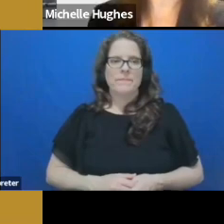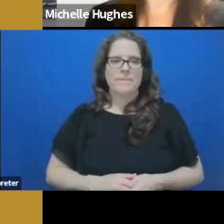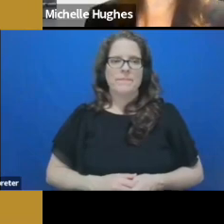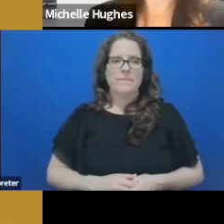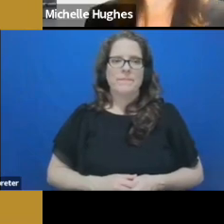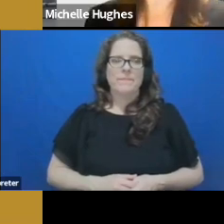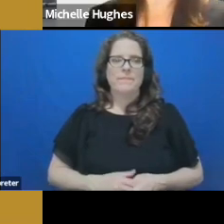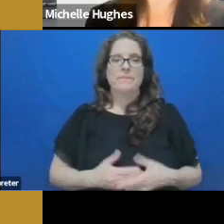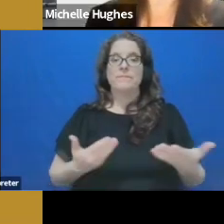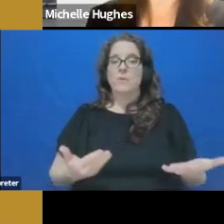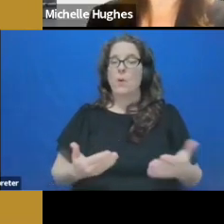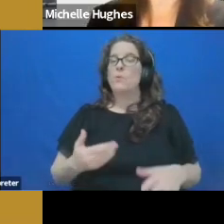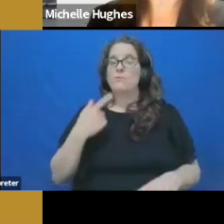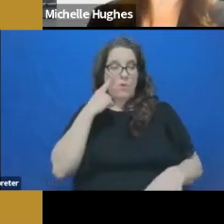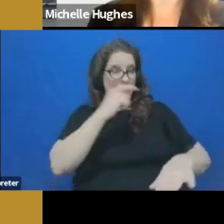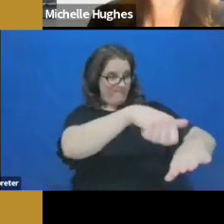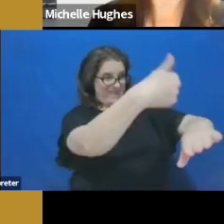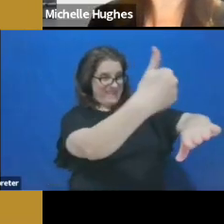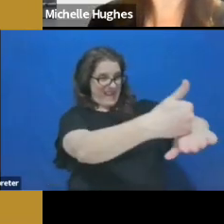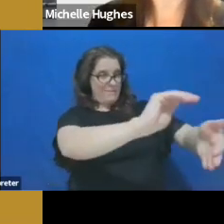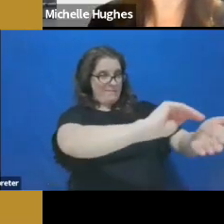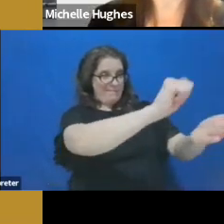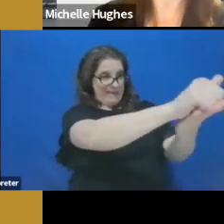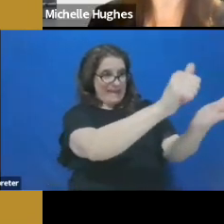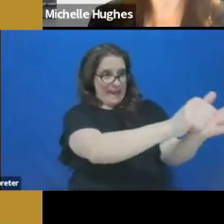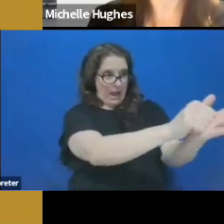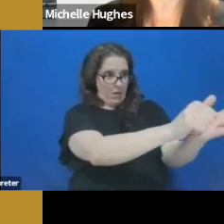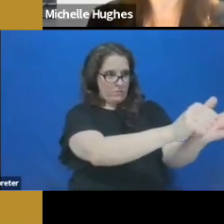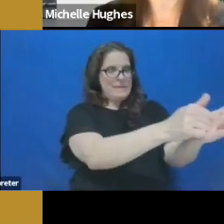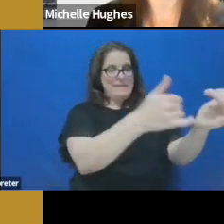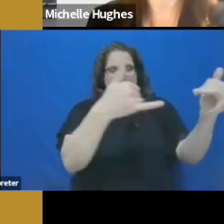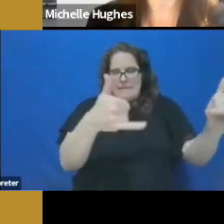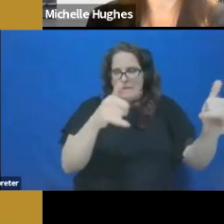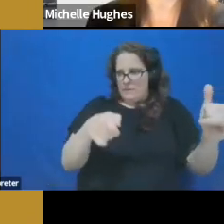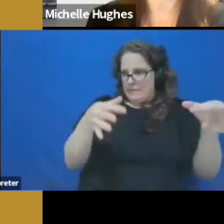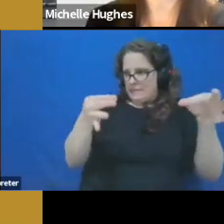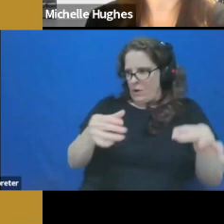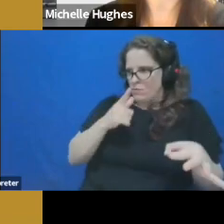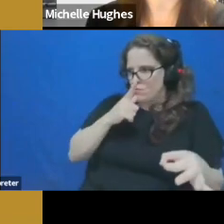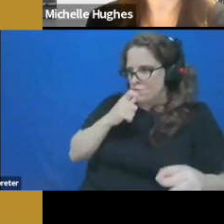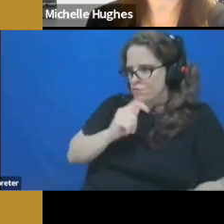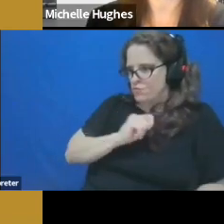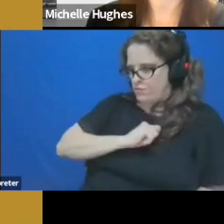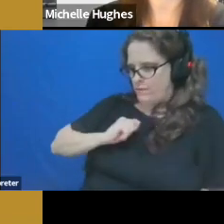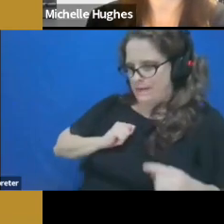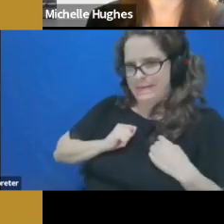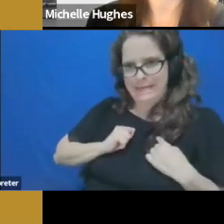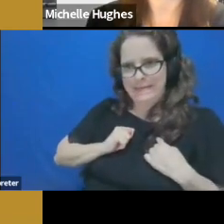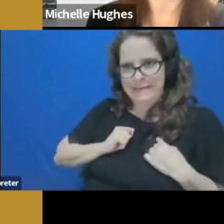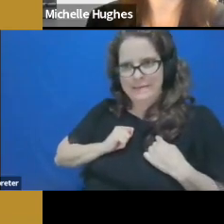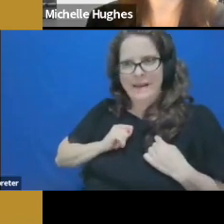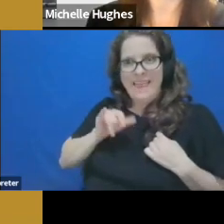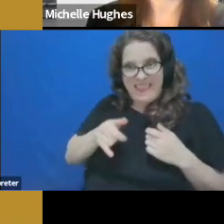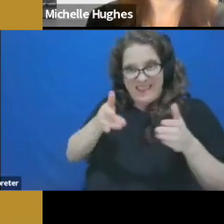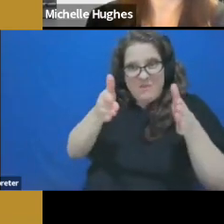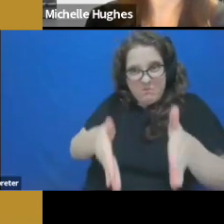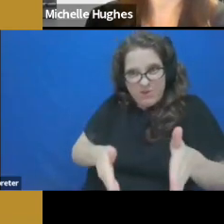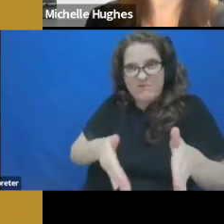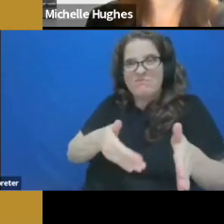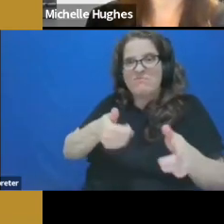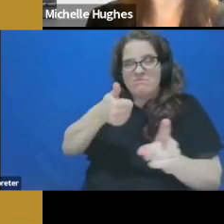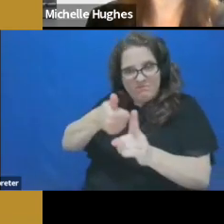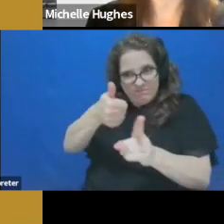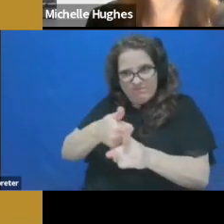Selecting a trustee for the Special Needs Trust is a big decision since the trustee has significant responsibilities.